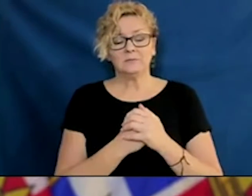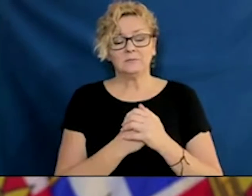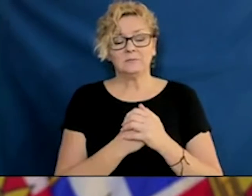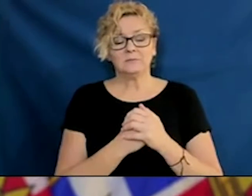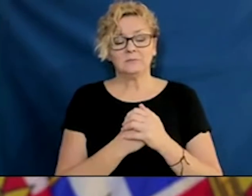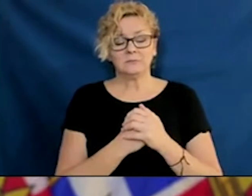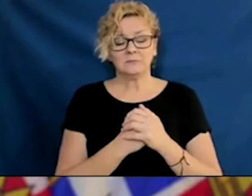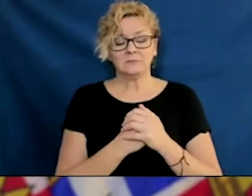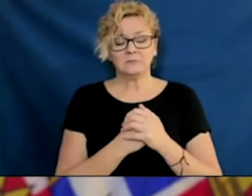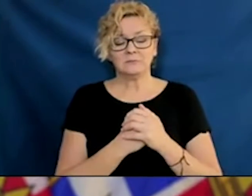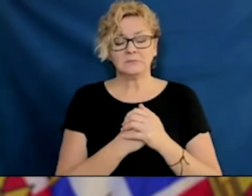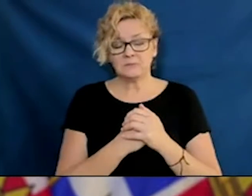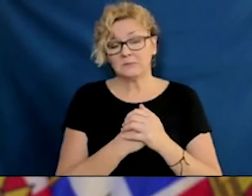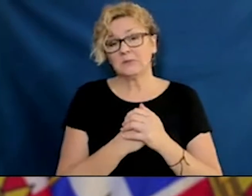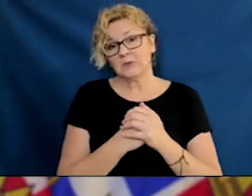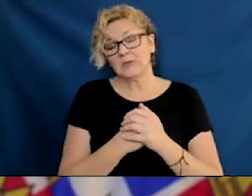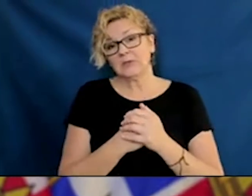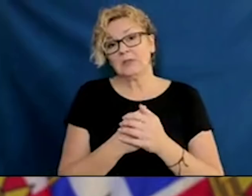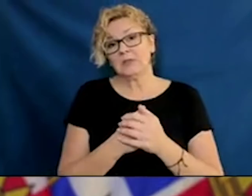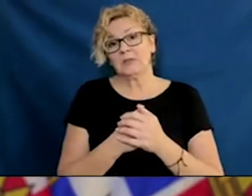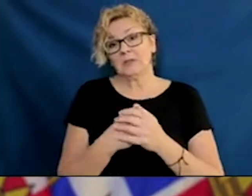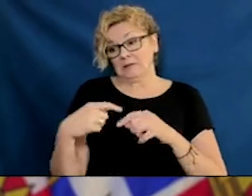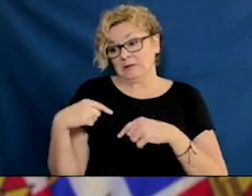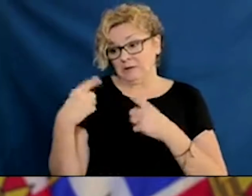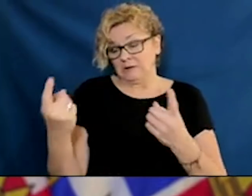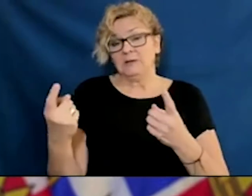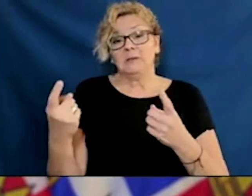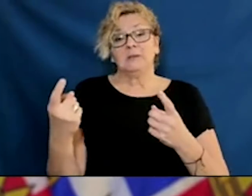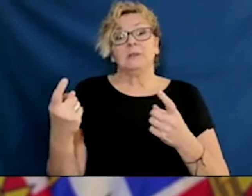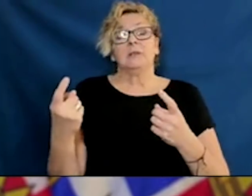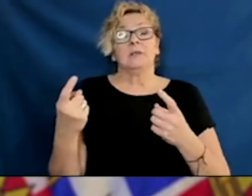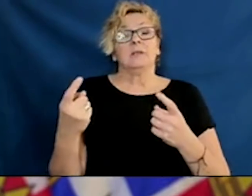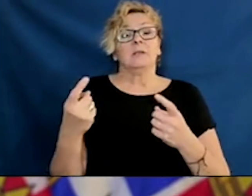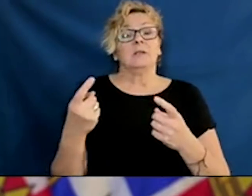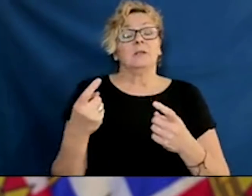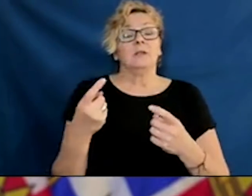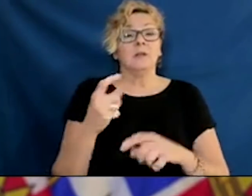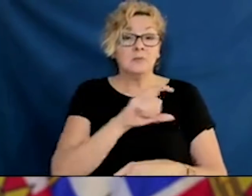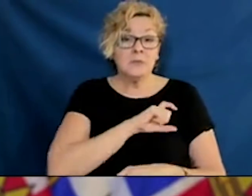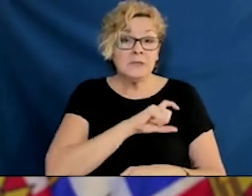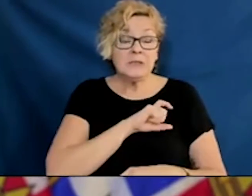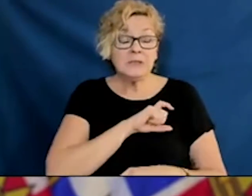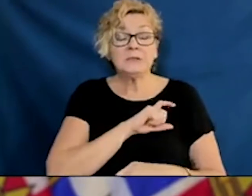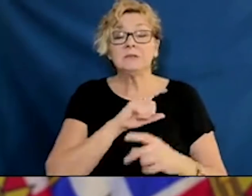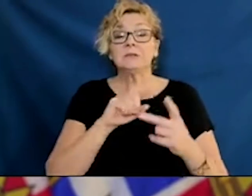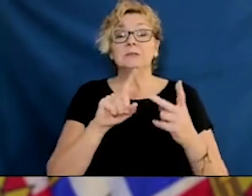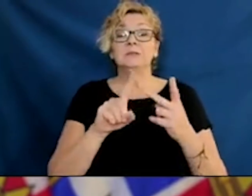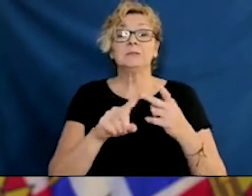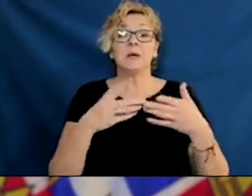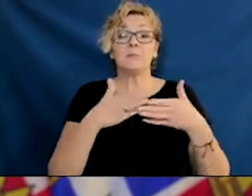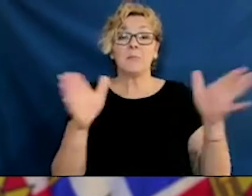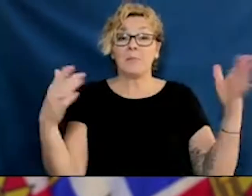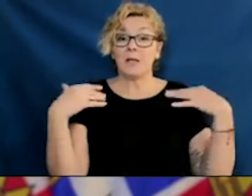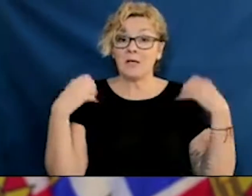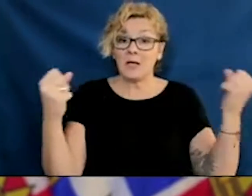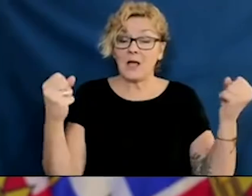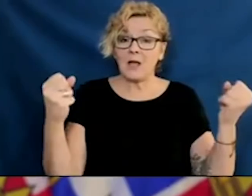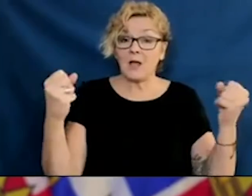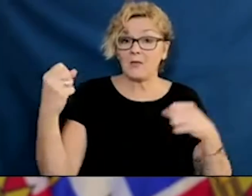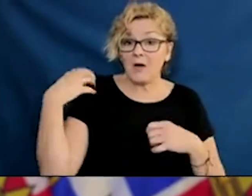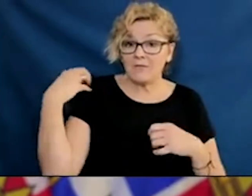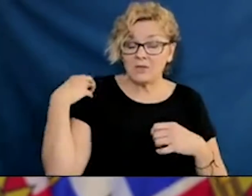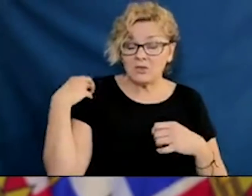to enforce the rules and regulations to try and get a handle on some of the areas where we have been